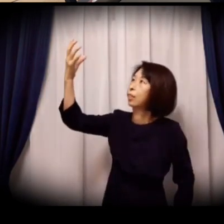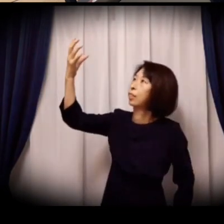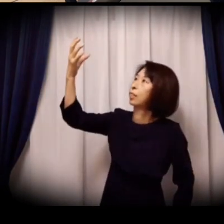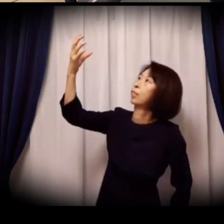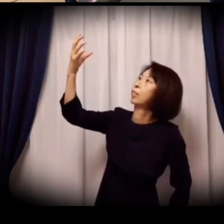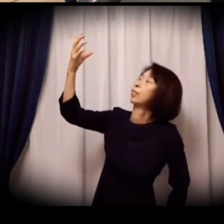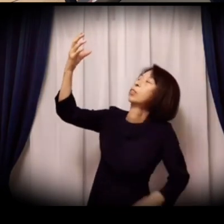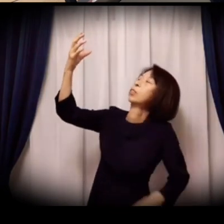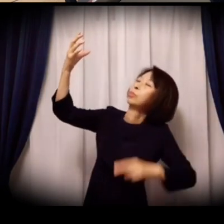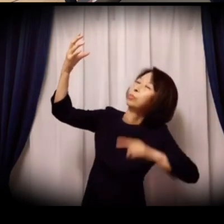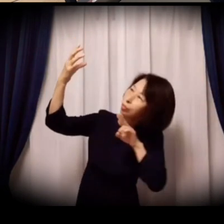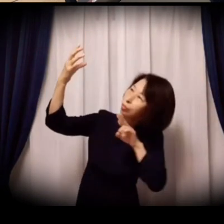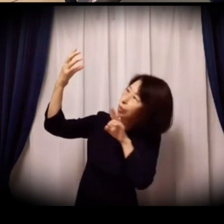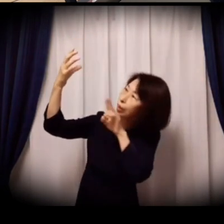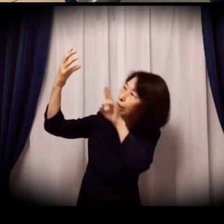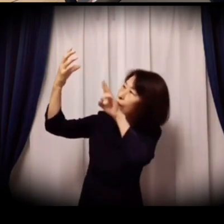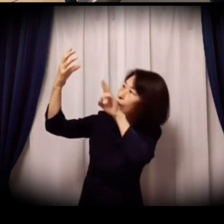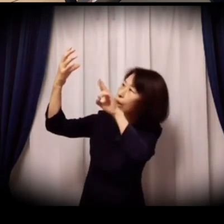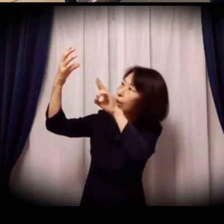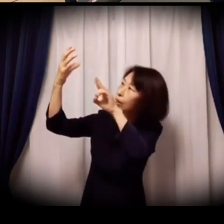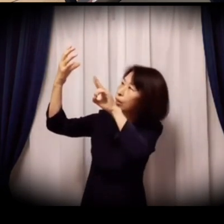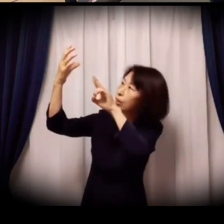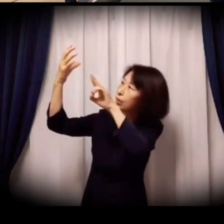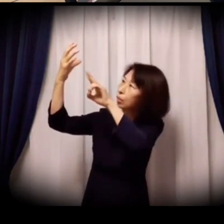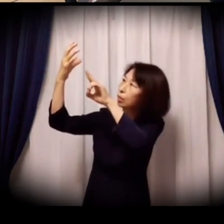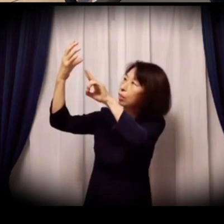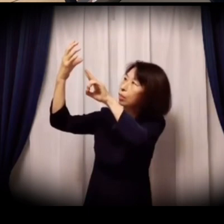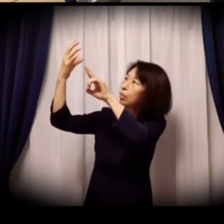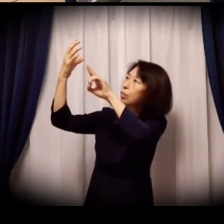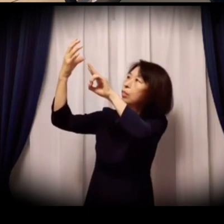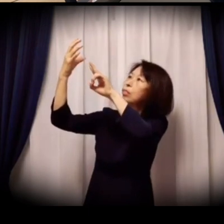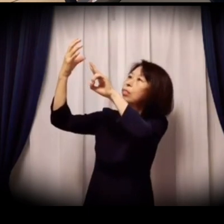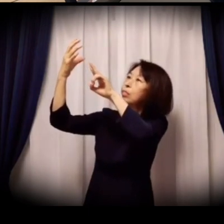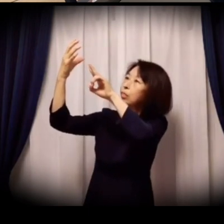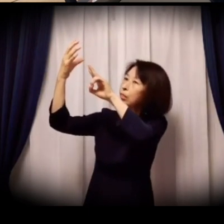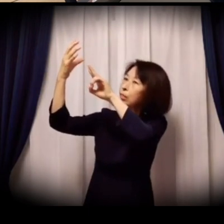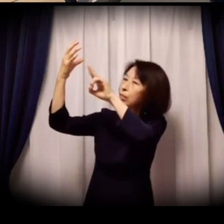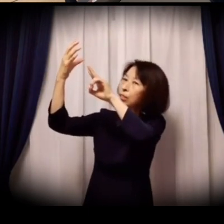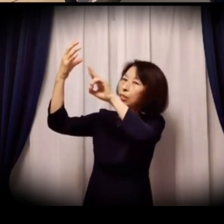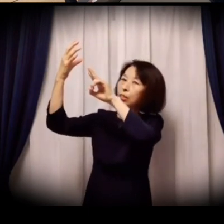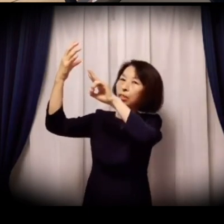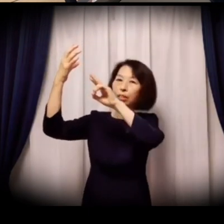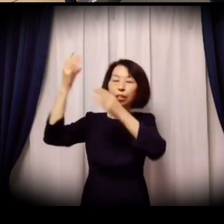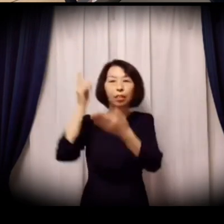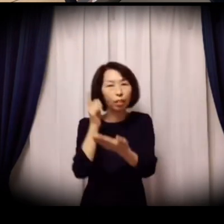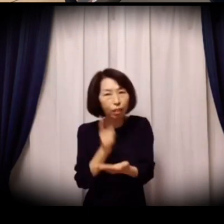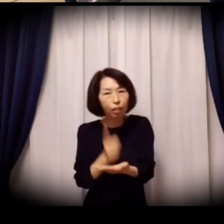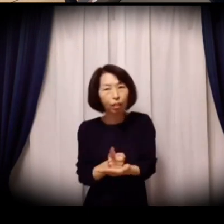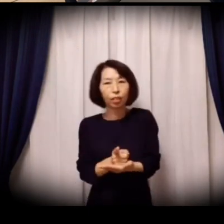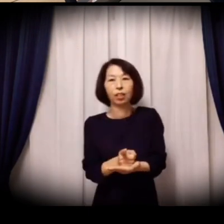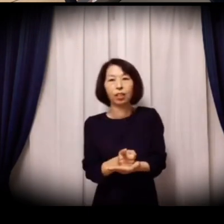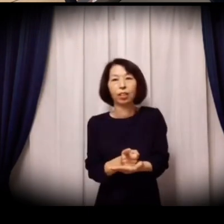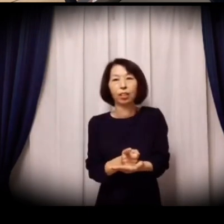I recall I really don't know